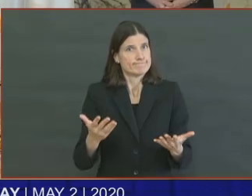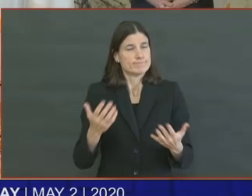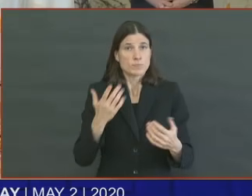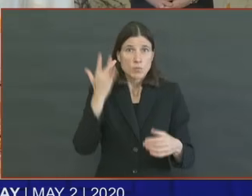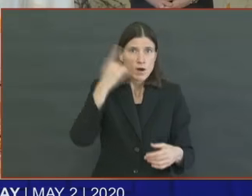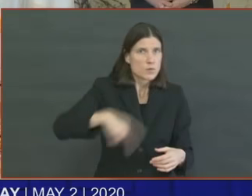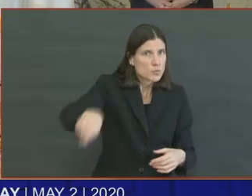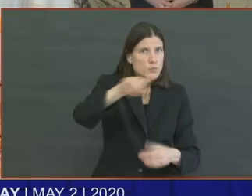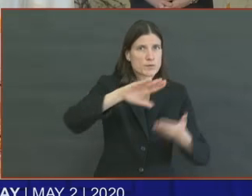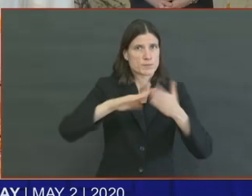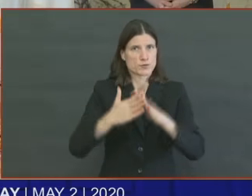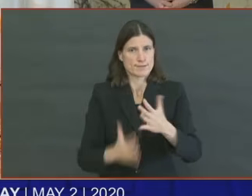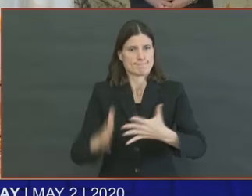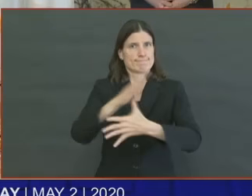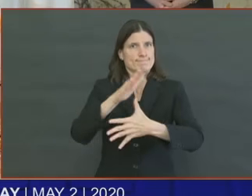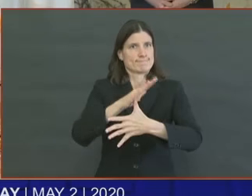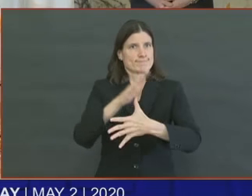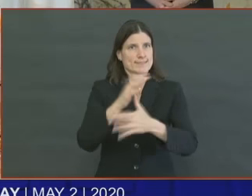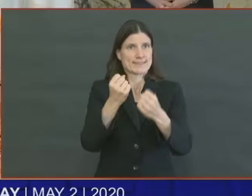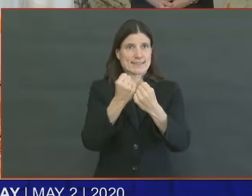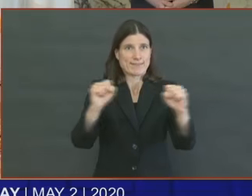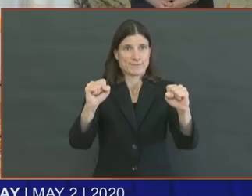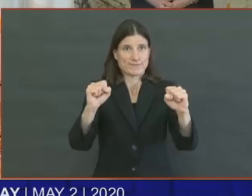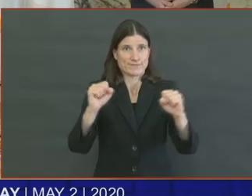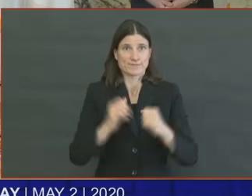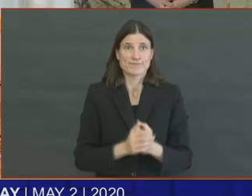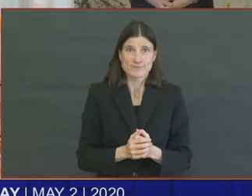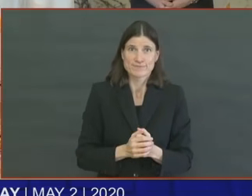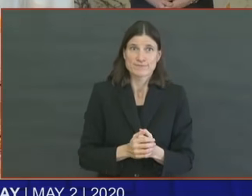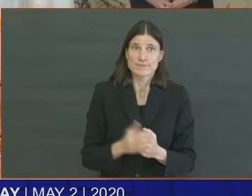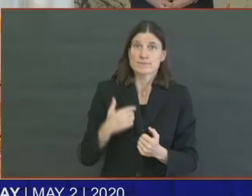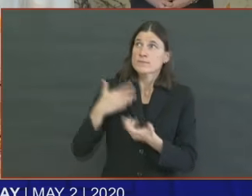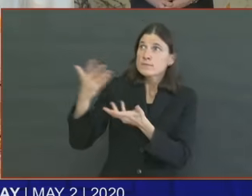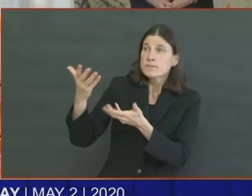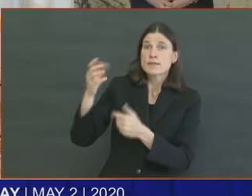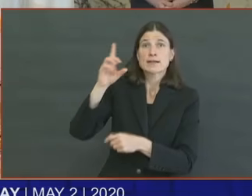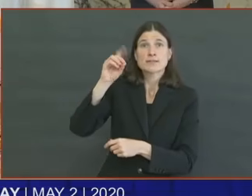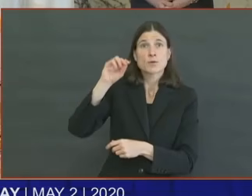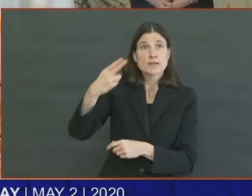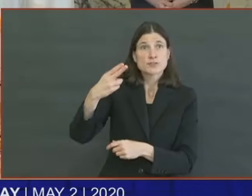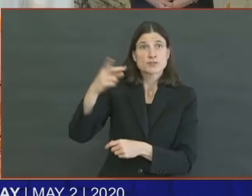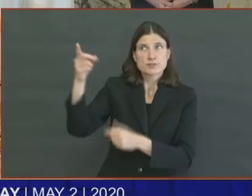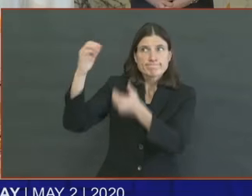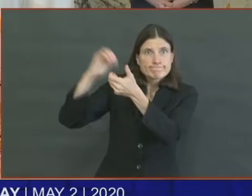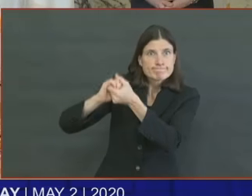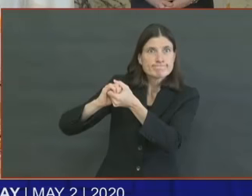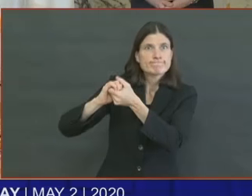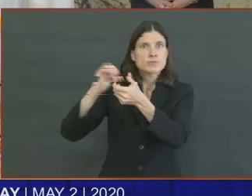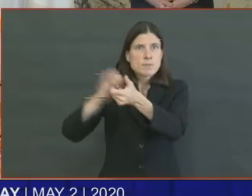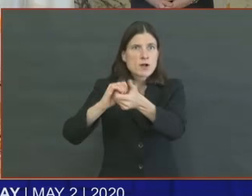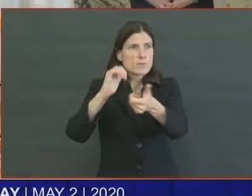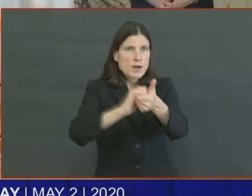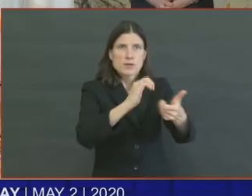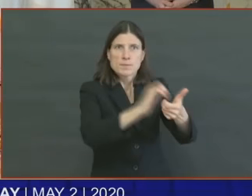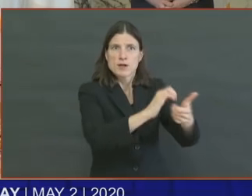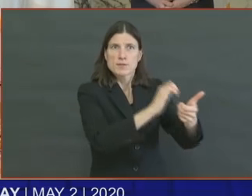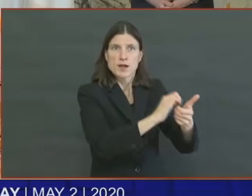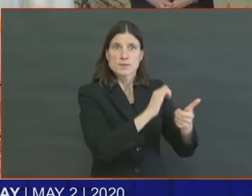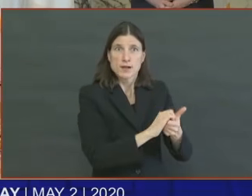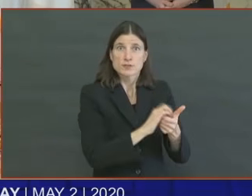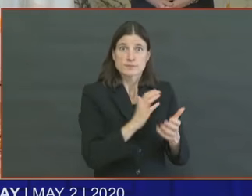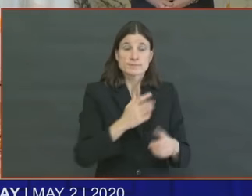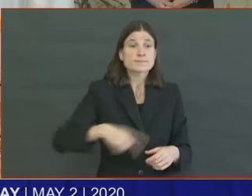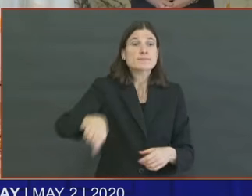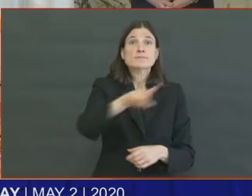of Health and our partners, will be continuing to reach out to the people who were able to take advantage of